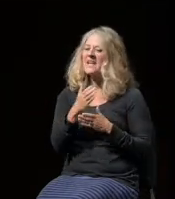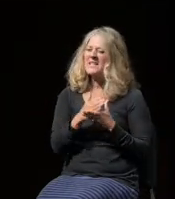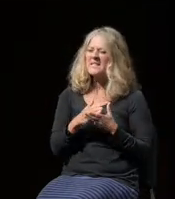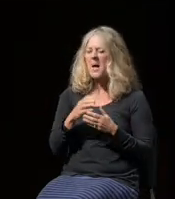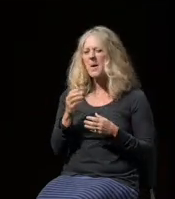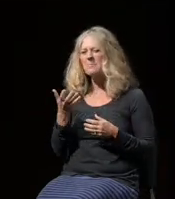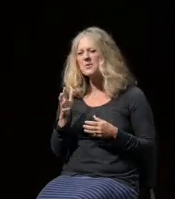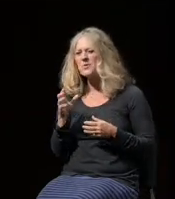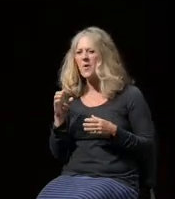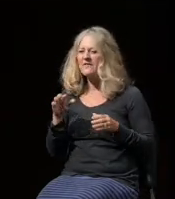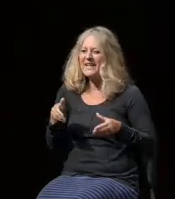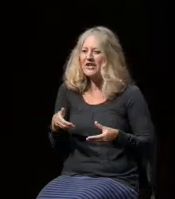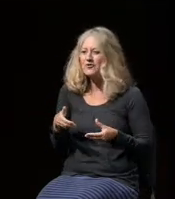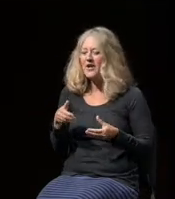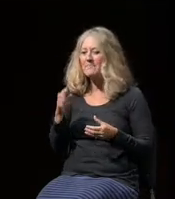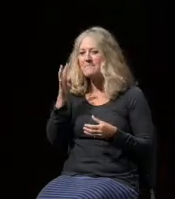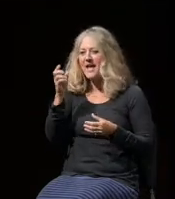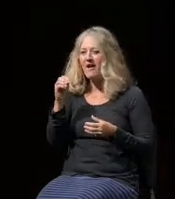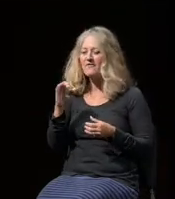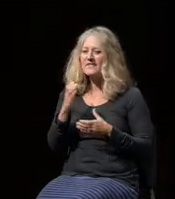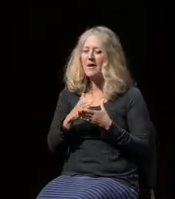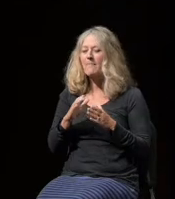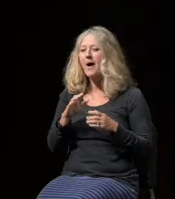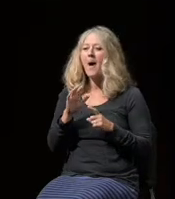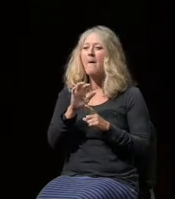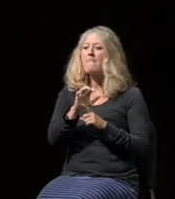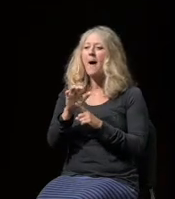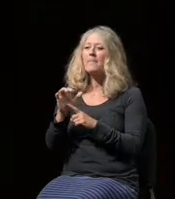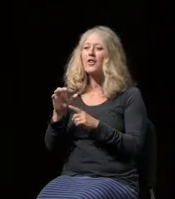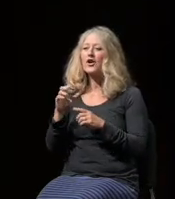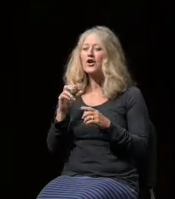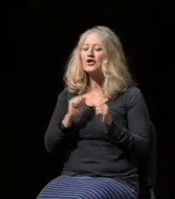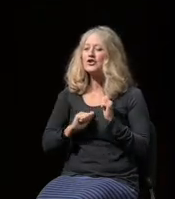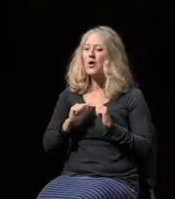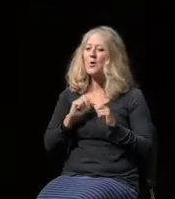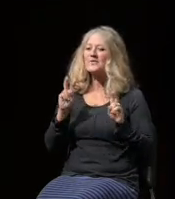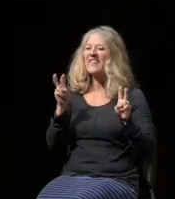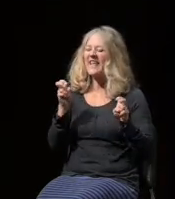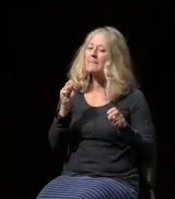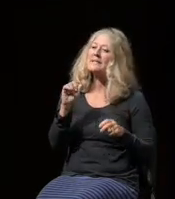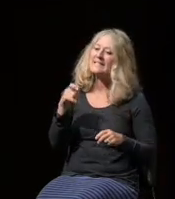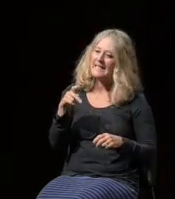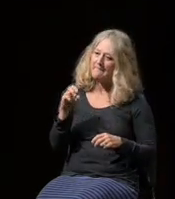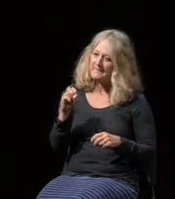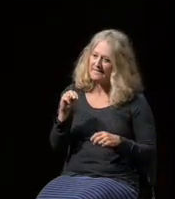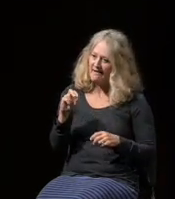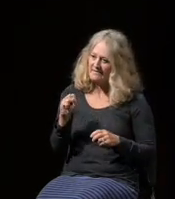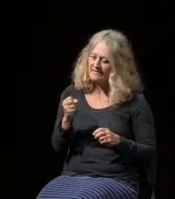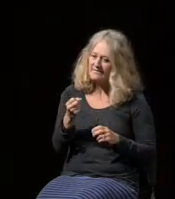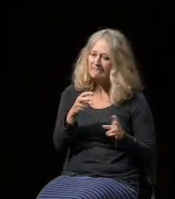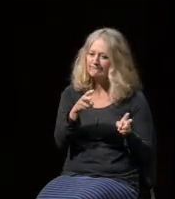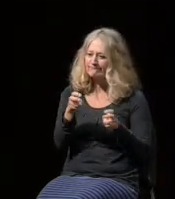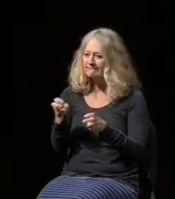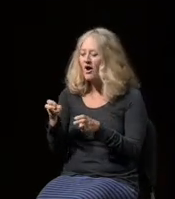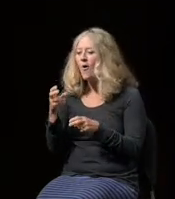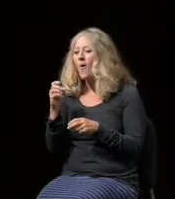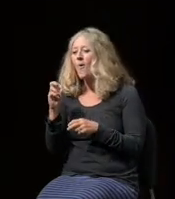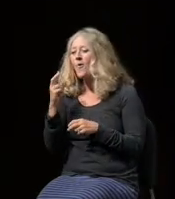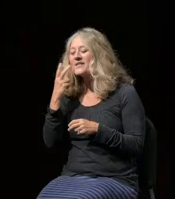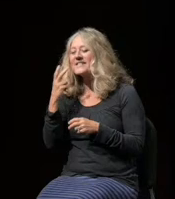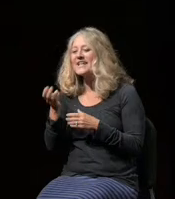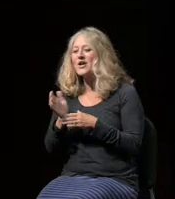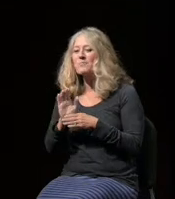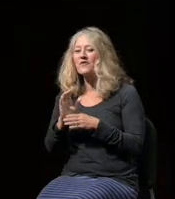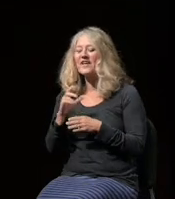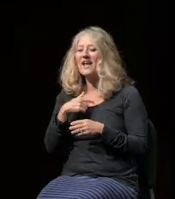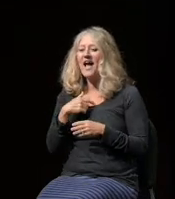of introduction made up of some popular show's theme song, Simpsons, for example, or a scene in a movie that I've guerrilla